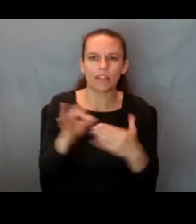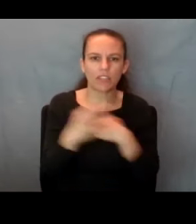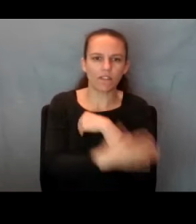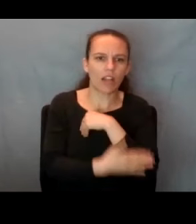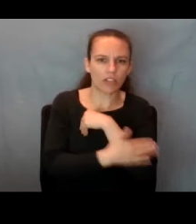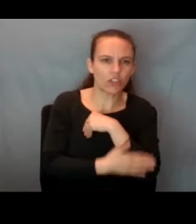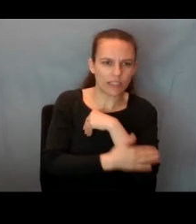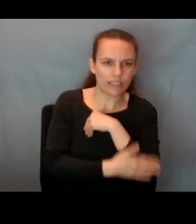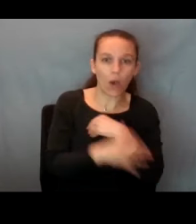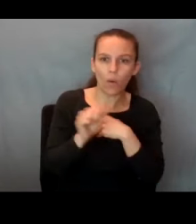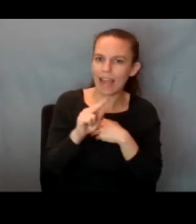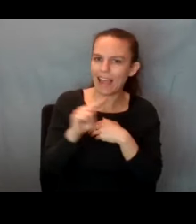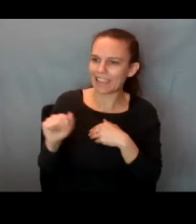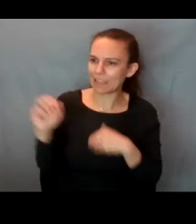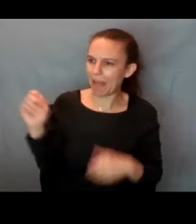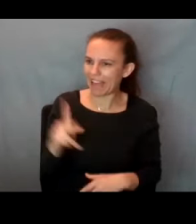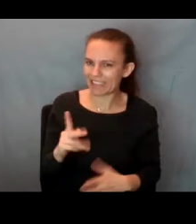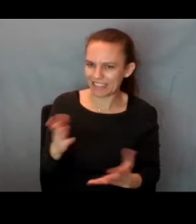back.